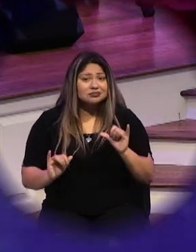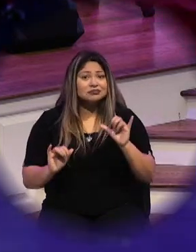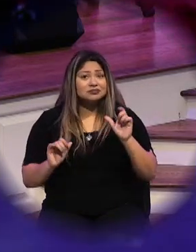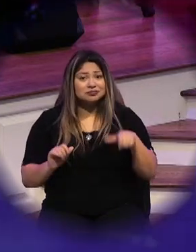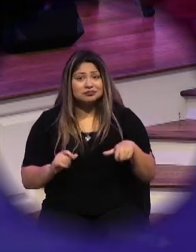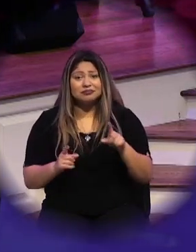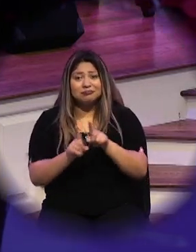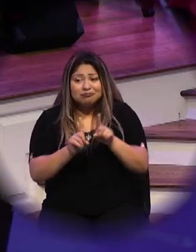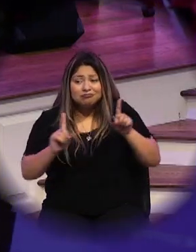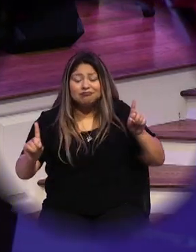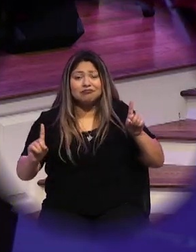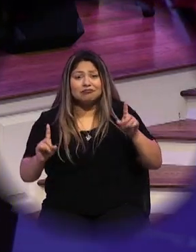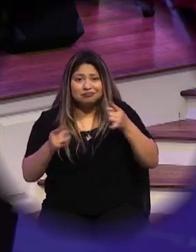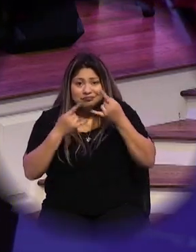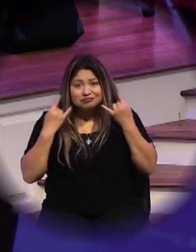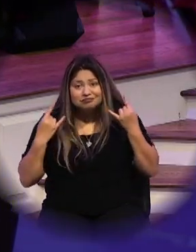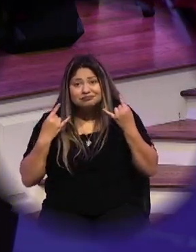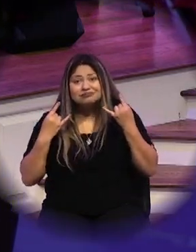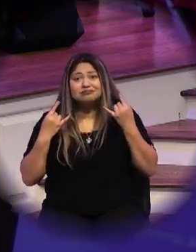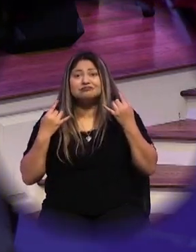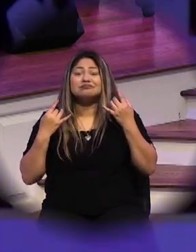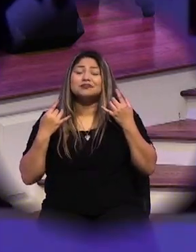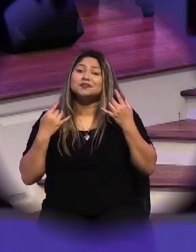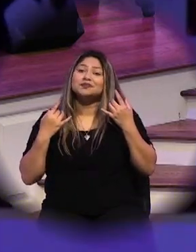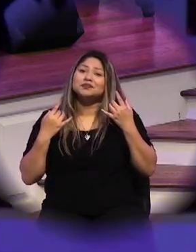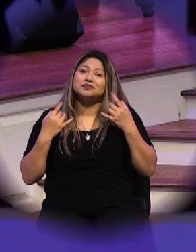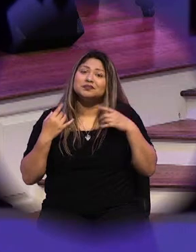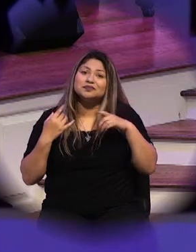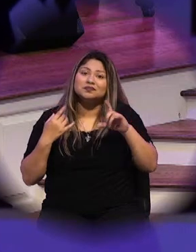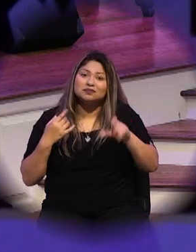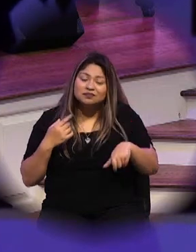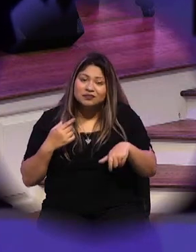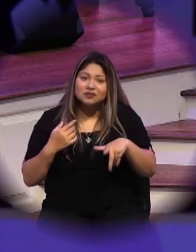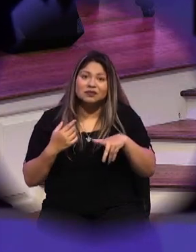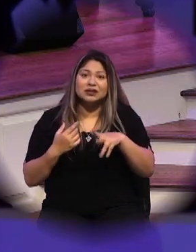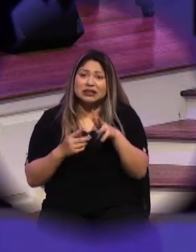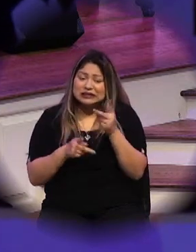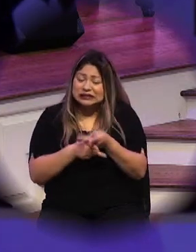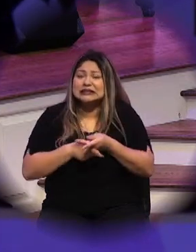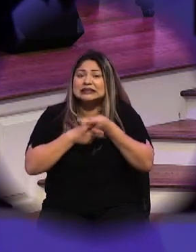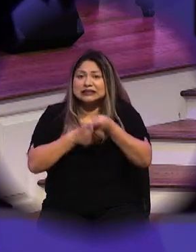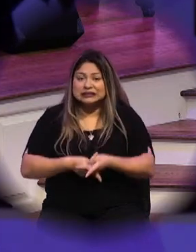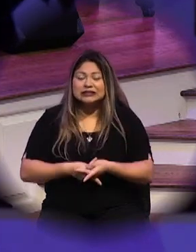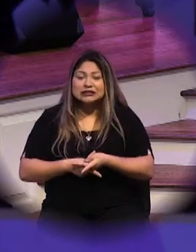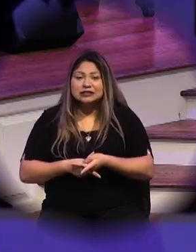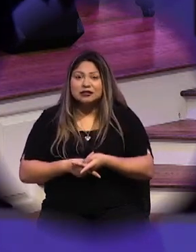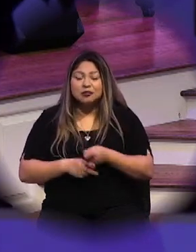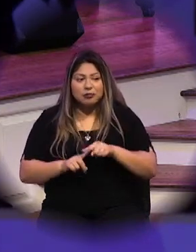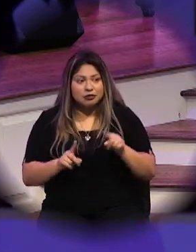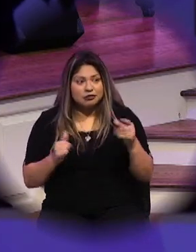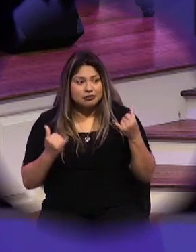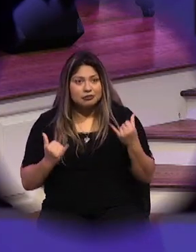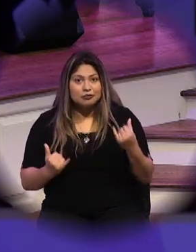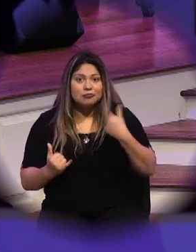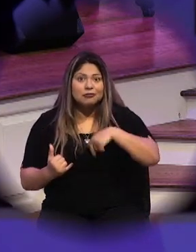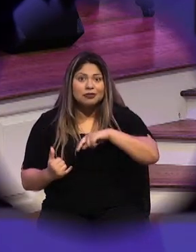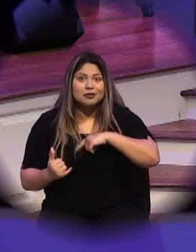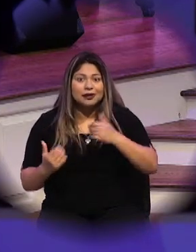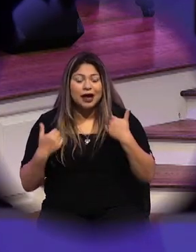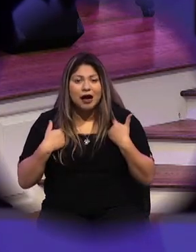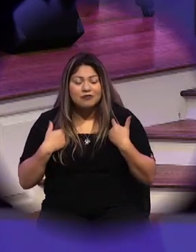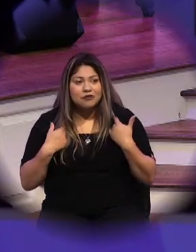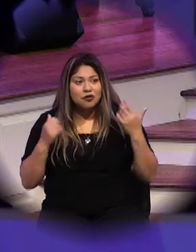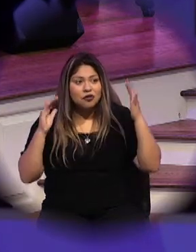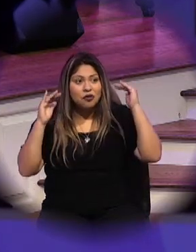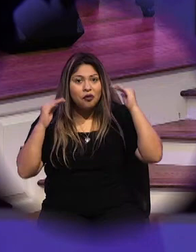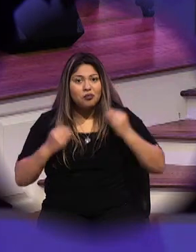ways, day-to-day life has not changed, but there is a spark of hope within us because we have seen that something has